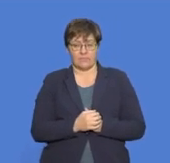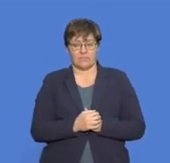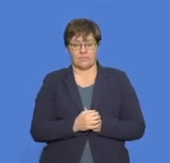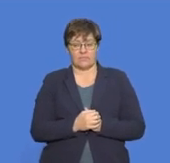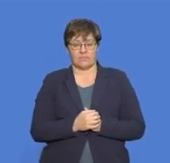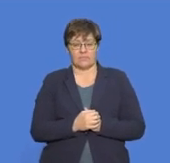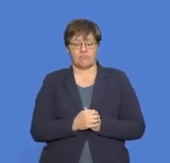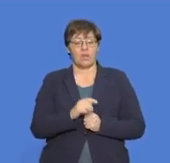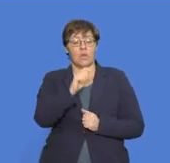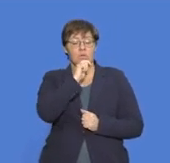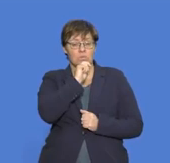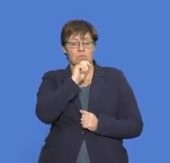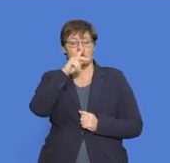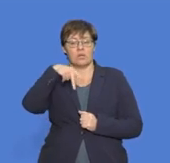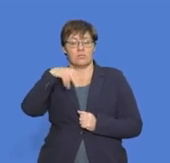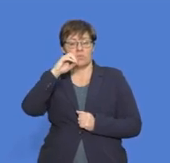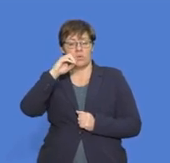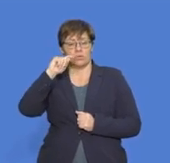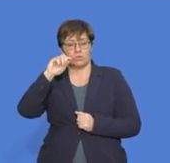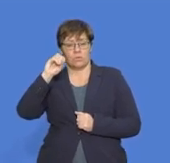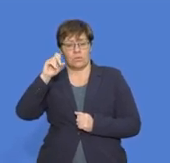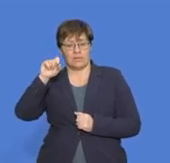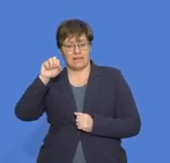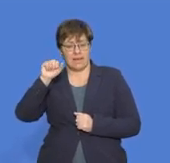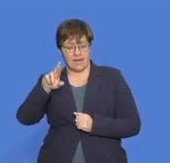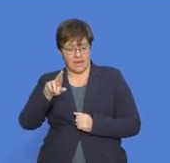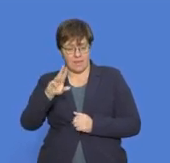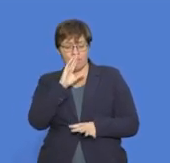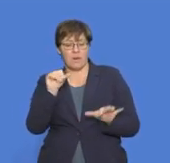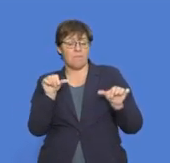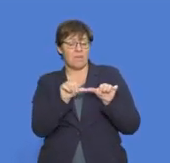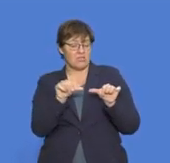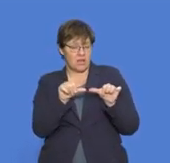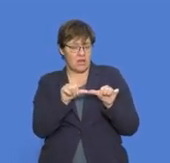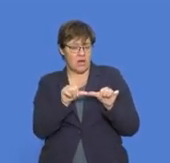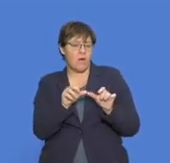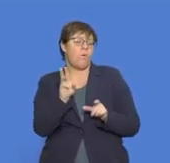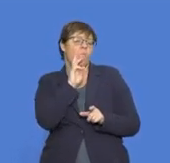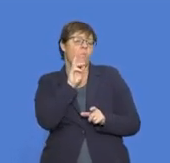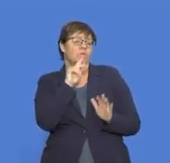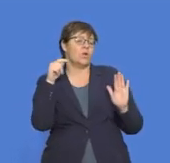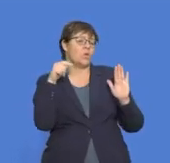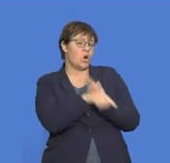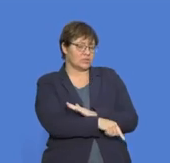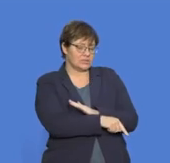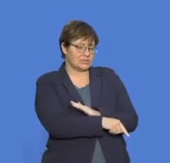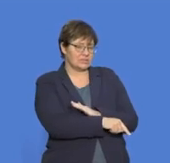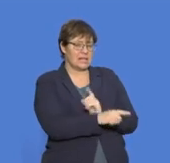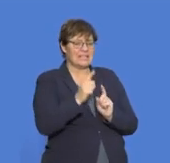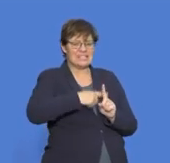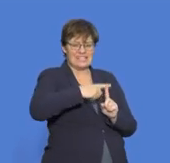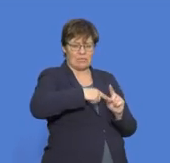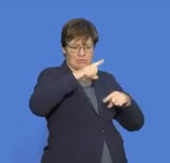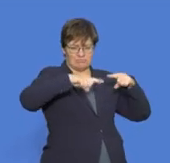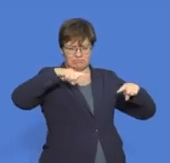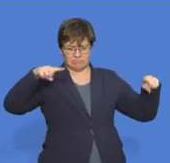if we use a potometer and actually measure how much water is lost at different